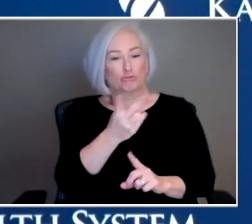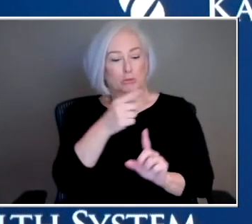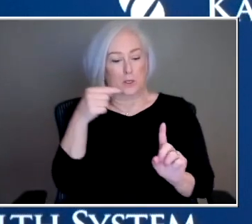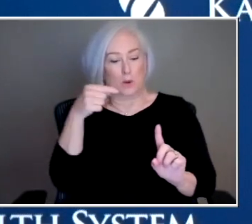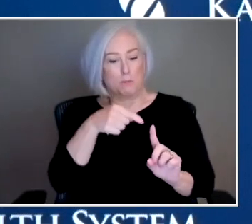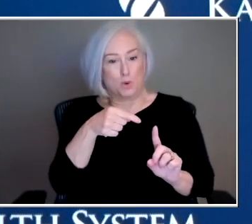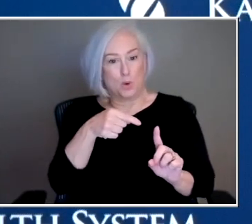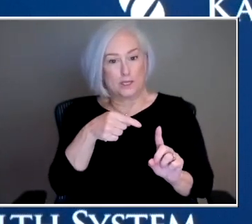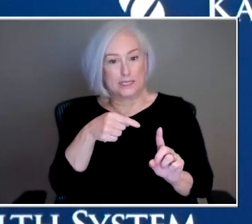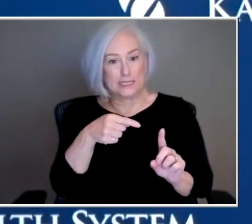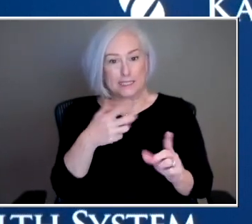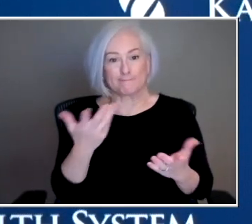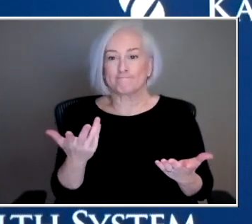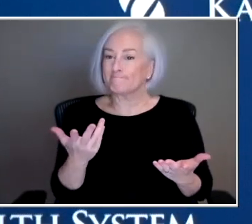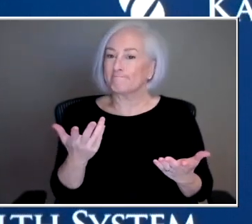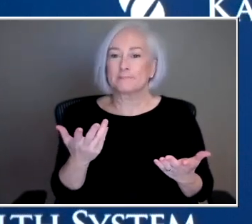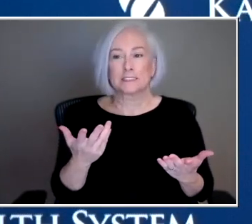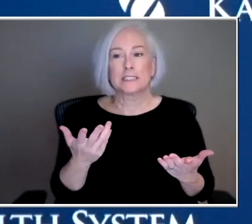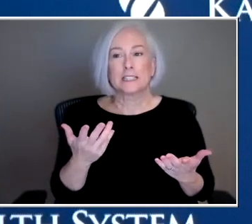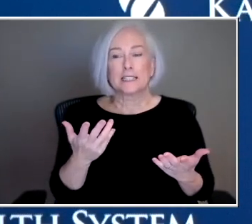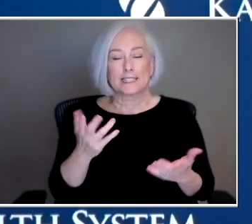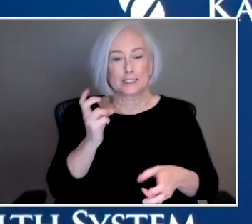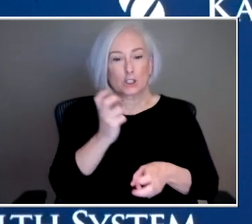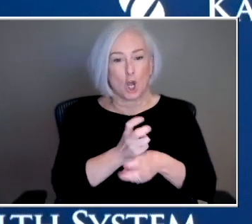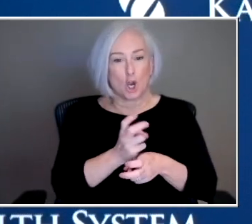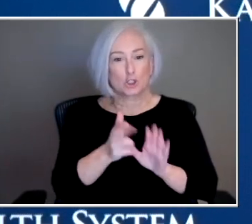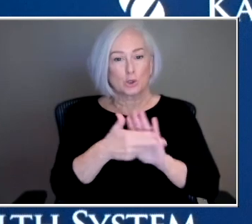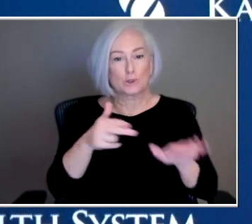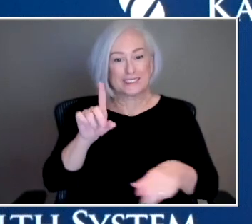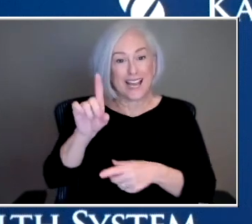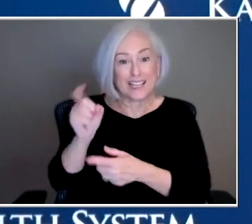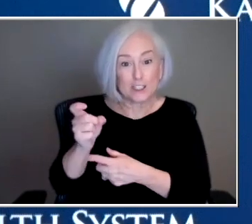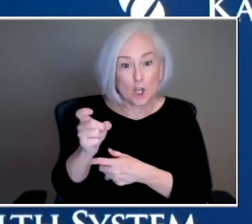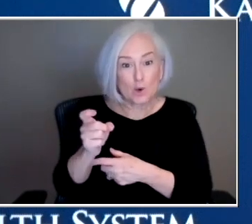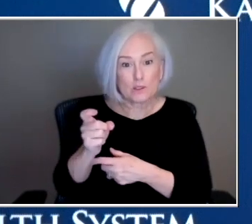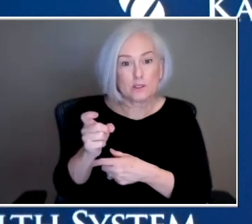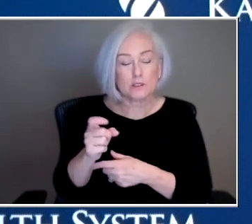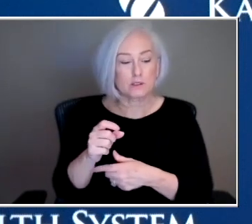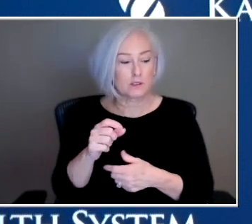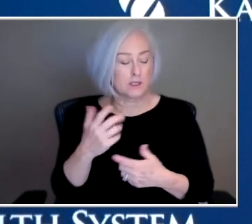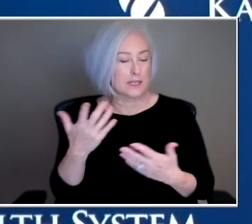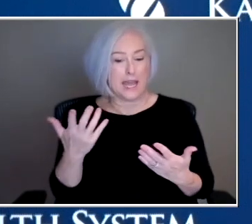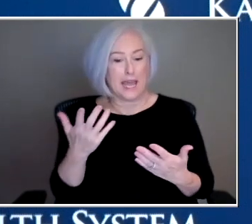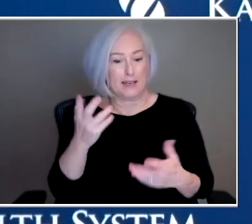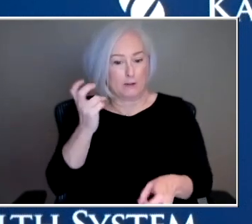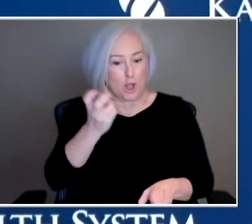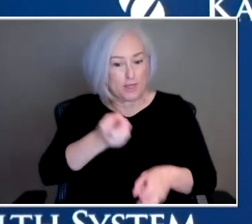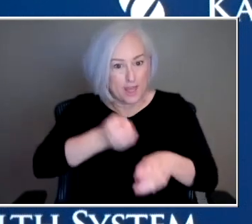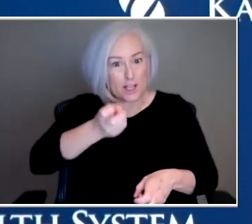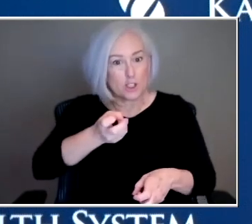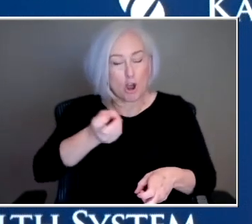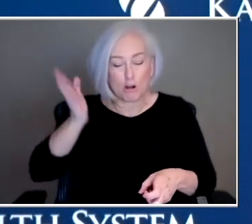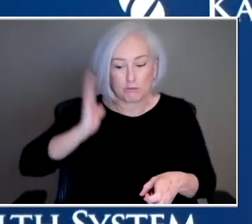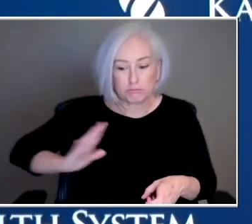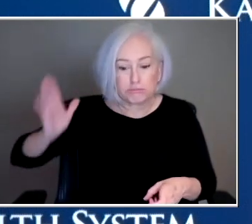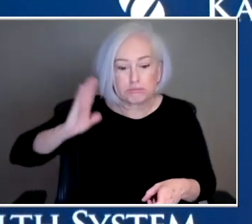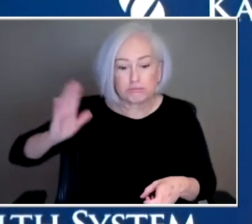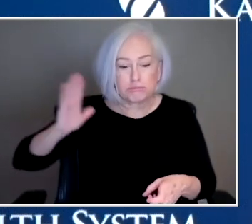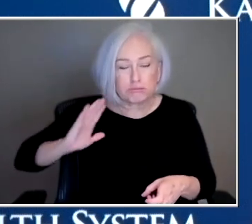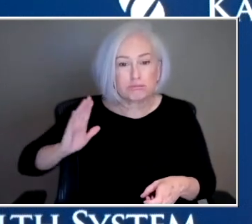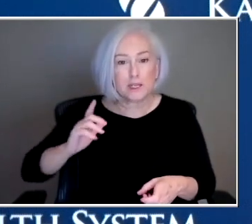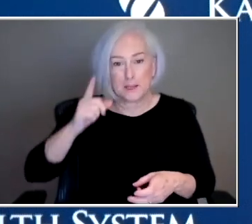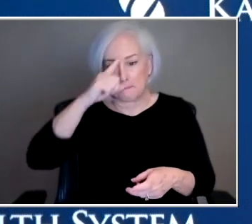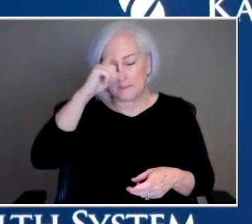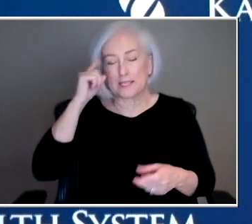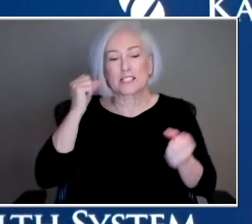subjective diagnosis. So the first part was diagnosing it or defining it, and that was very difficult in the early days because so many people have